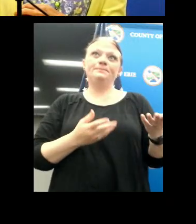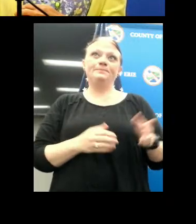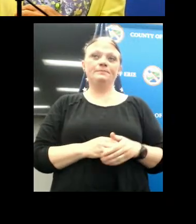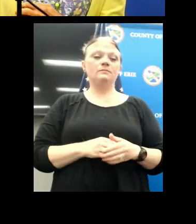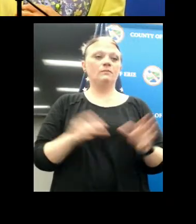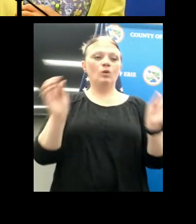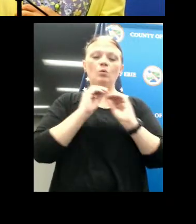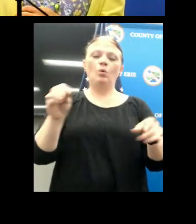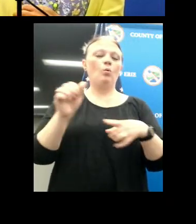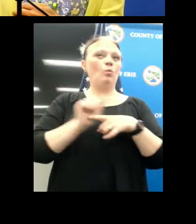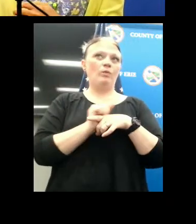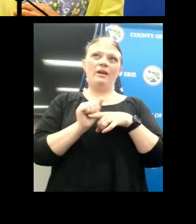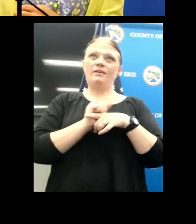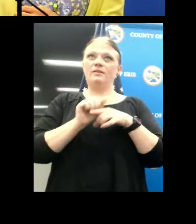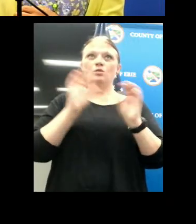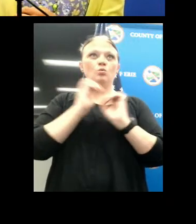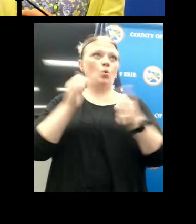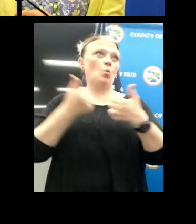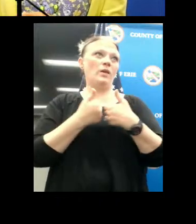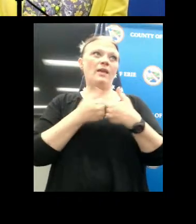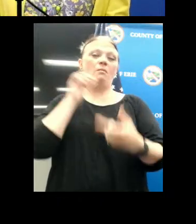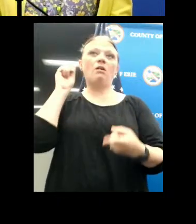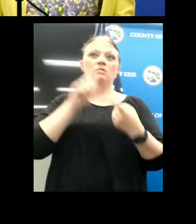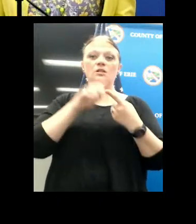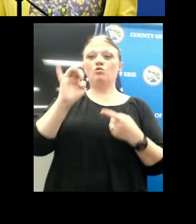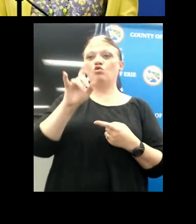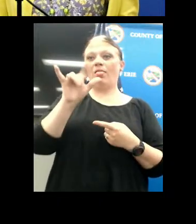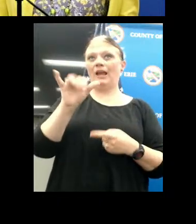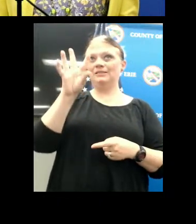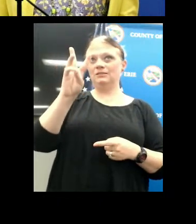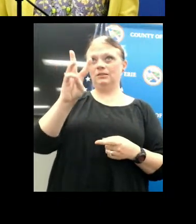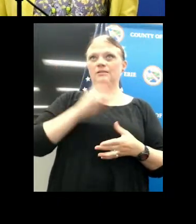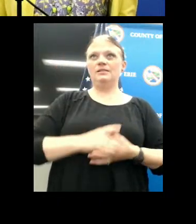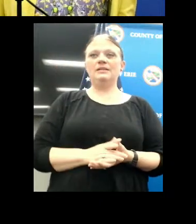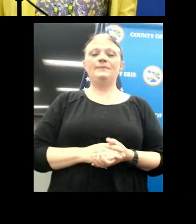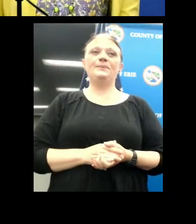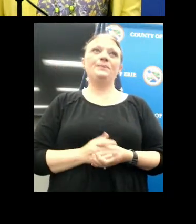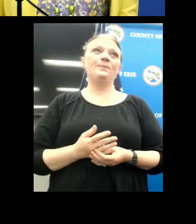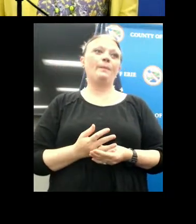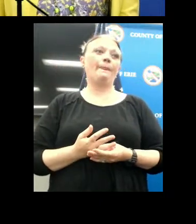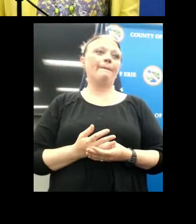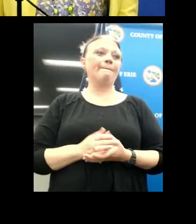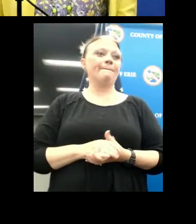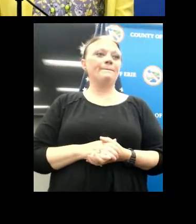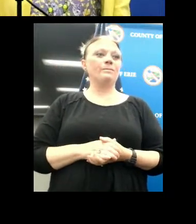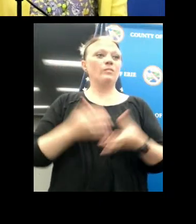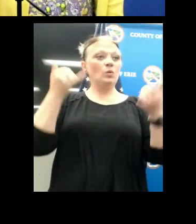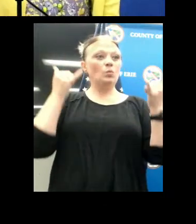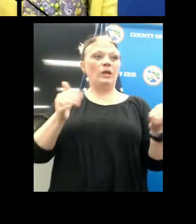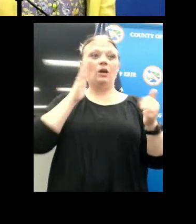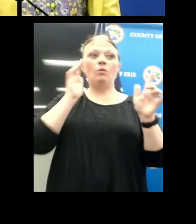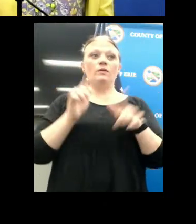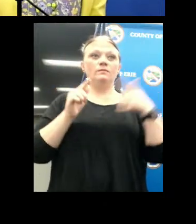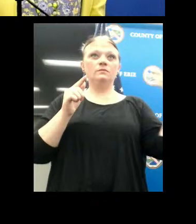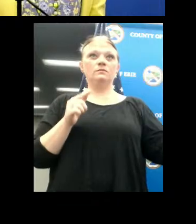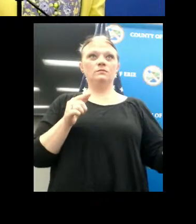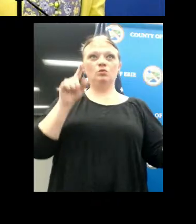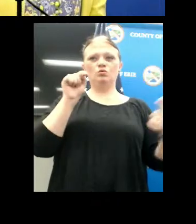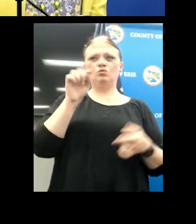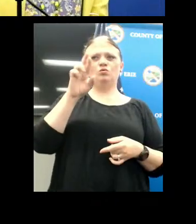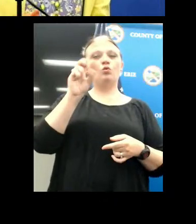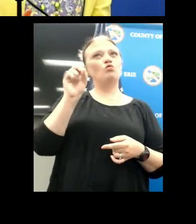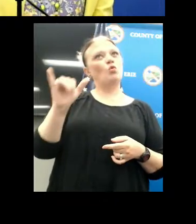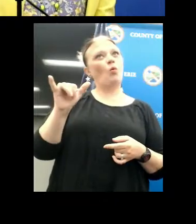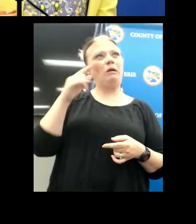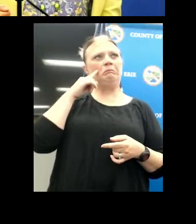remember, no practices or games until July 6th. So I am going to turn it over to Troy